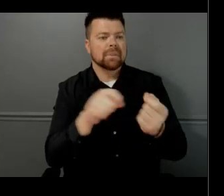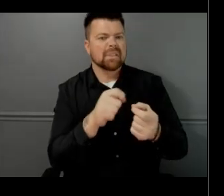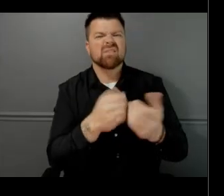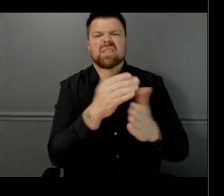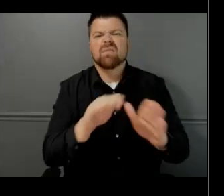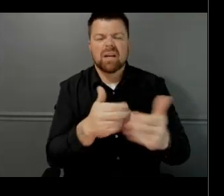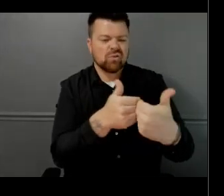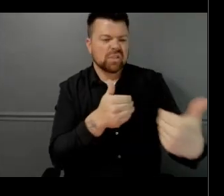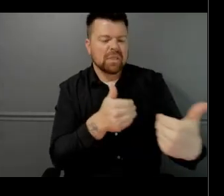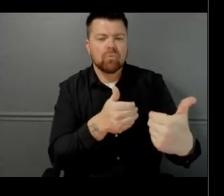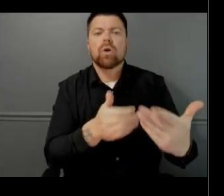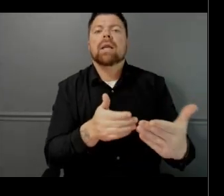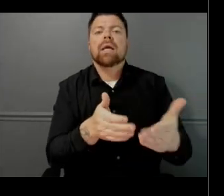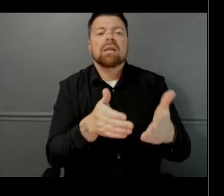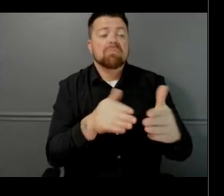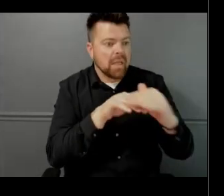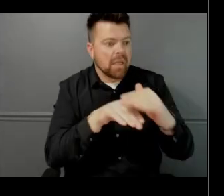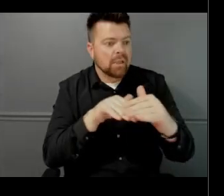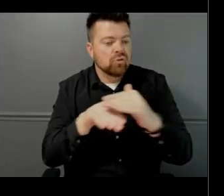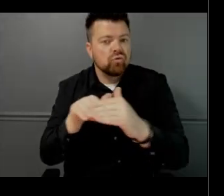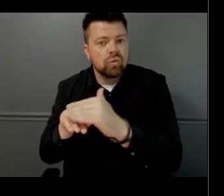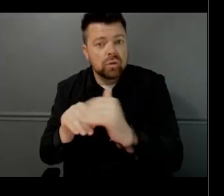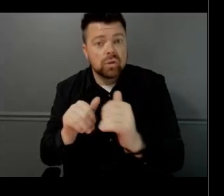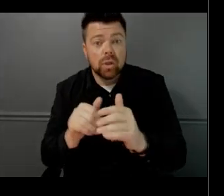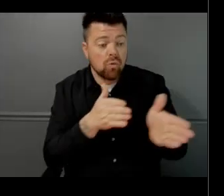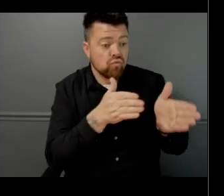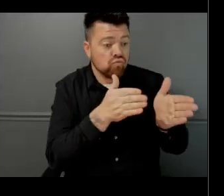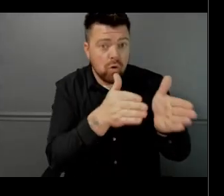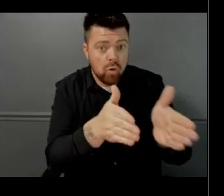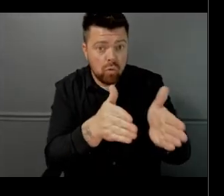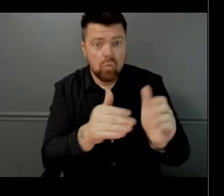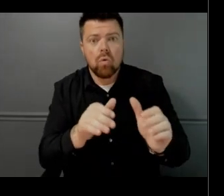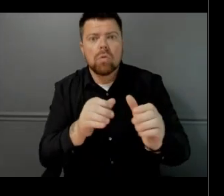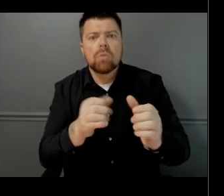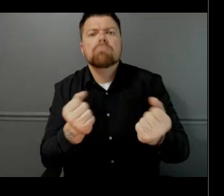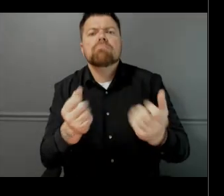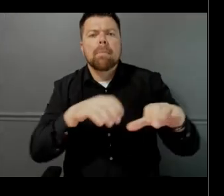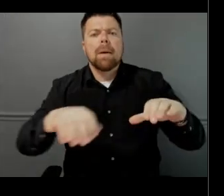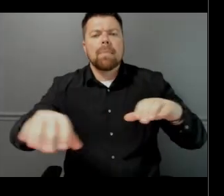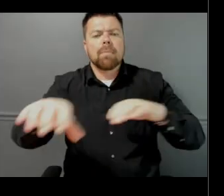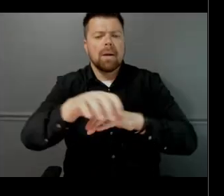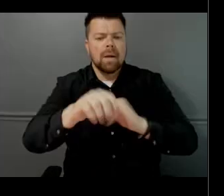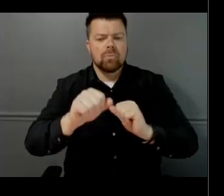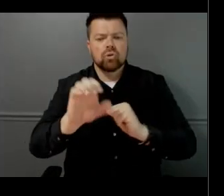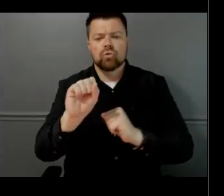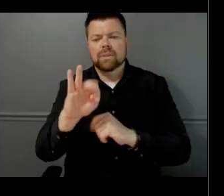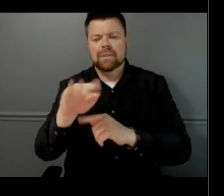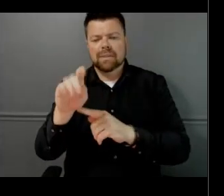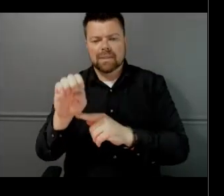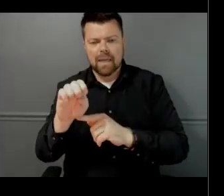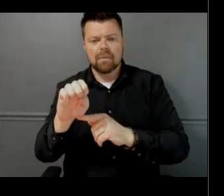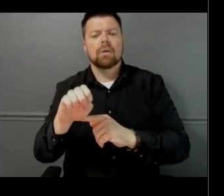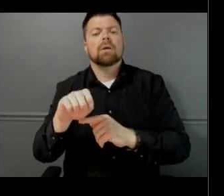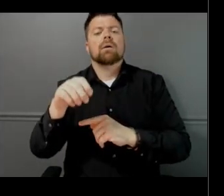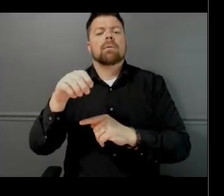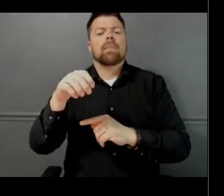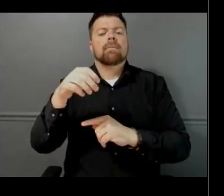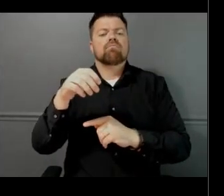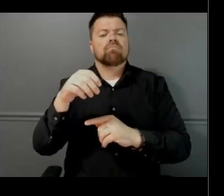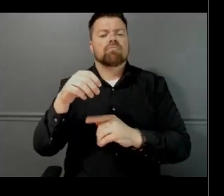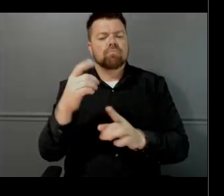row or cluster, do site and practicality tests apply? If yes, which